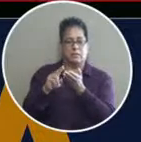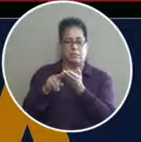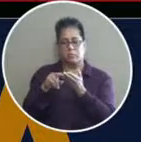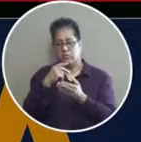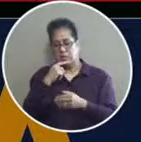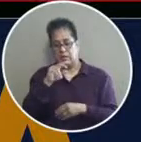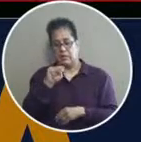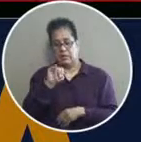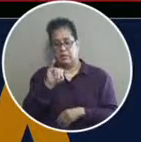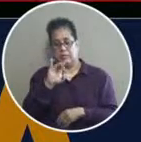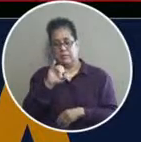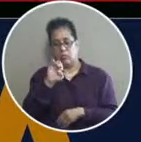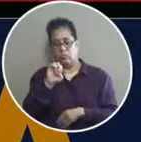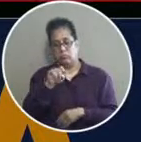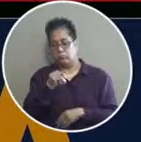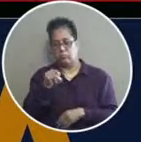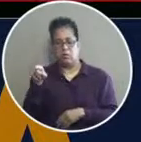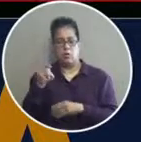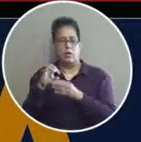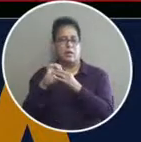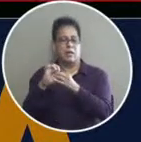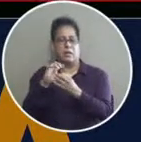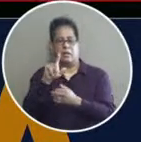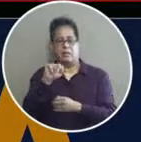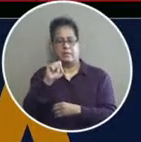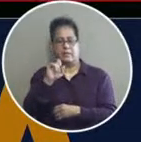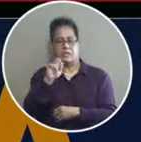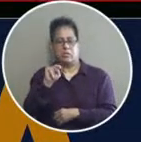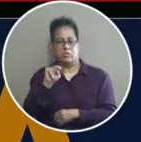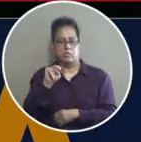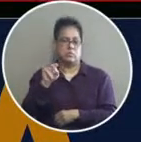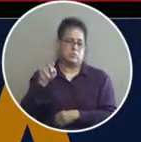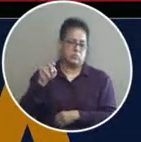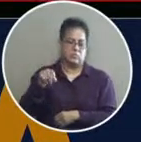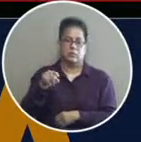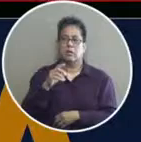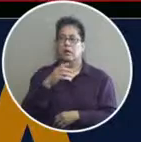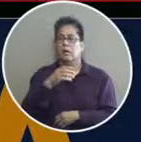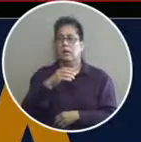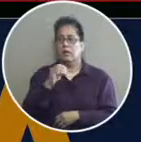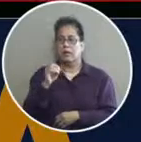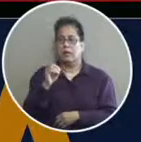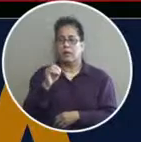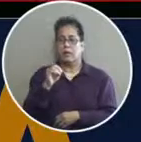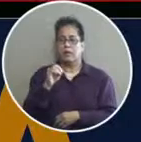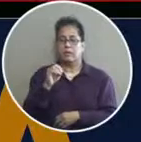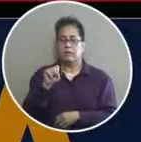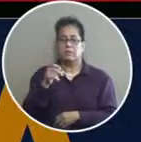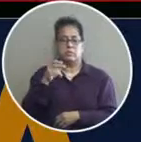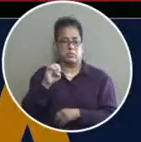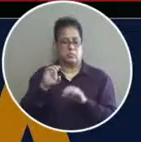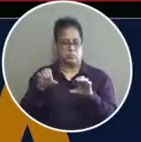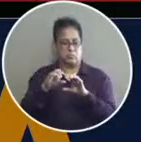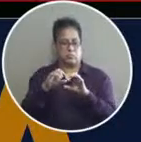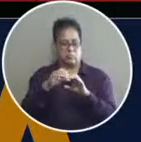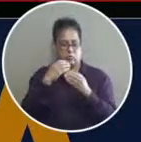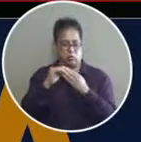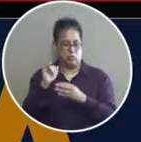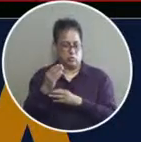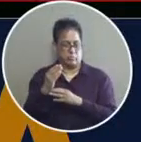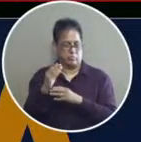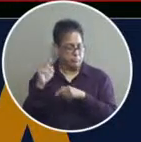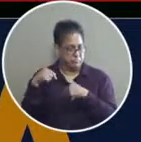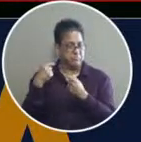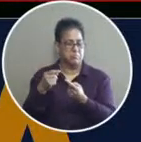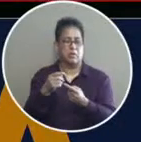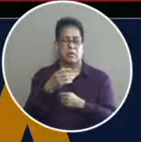to be the liaison to this committee because of her work in the chief resiliency space. And she's done a very good job with that. And